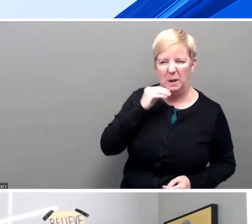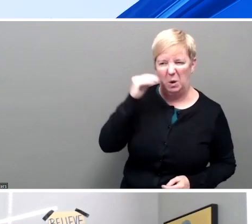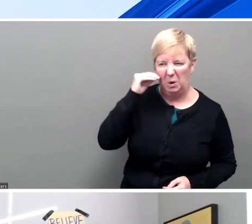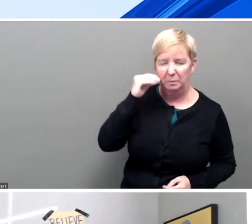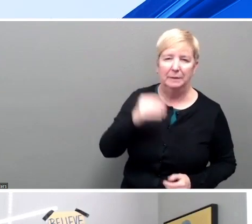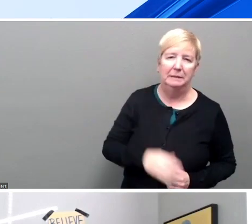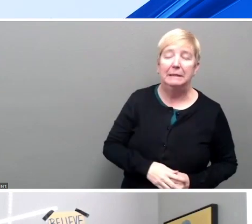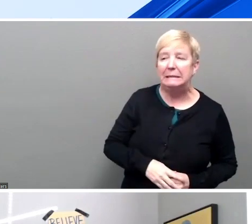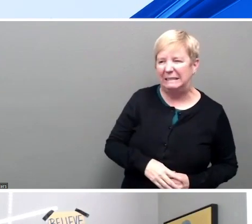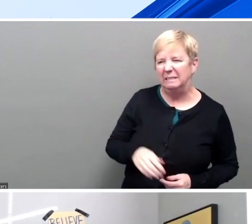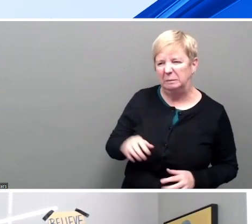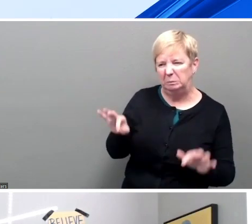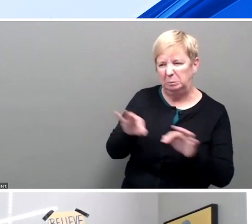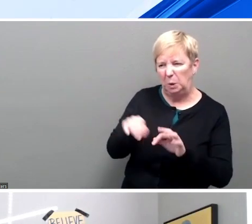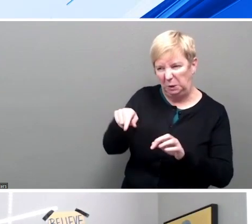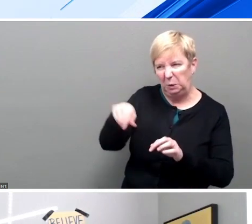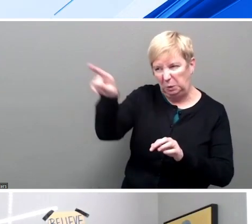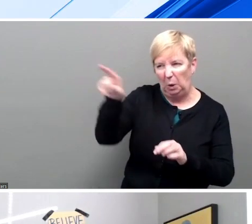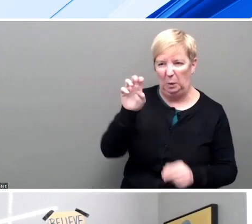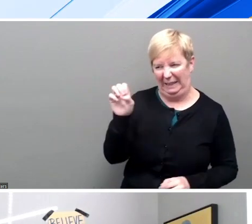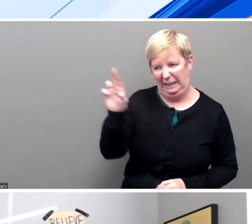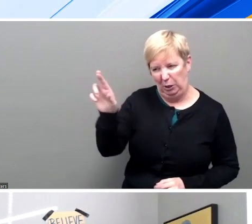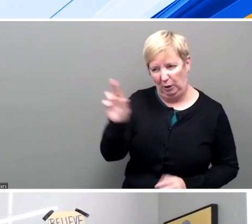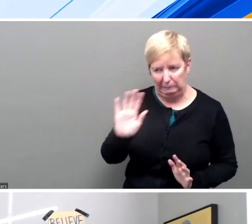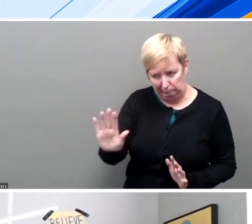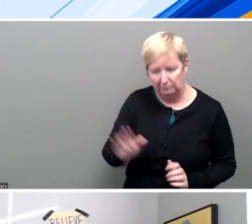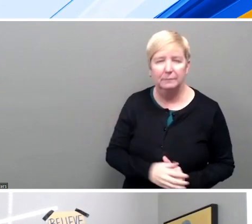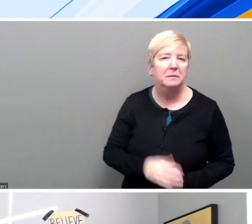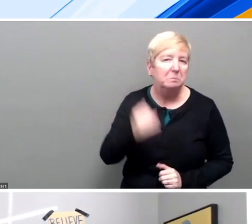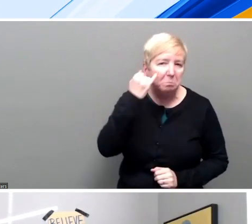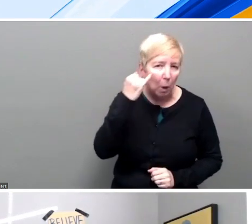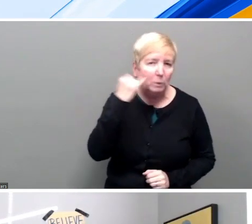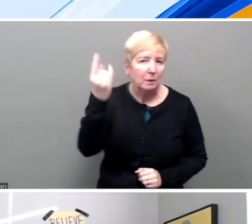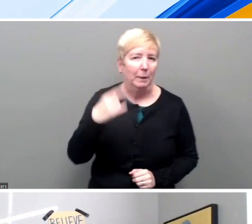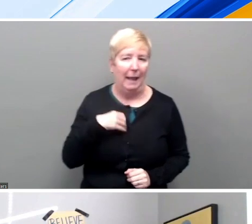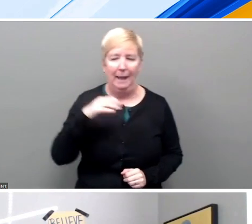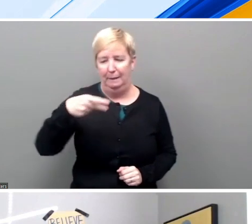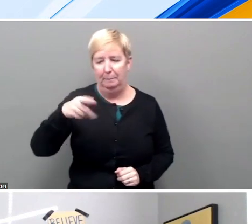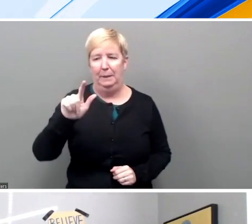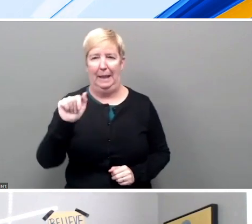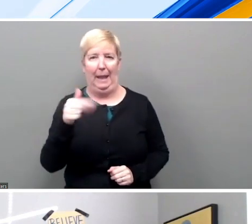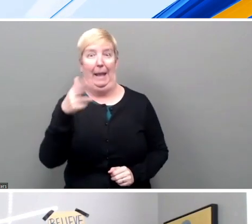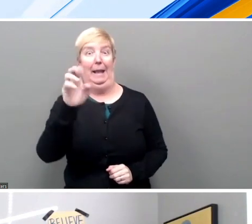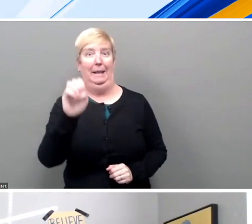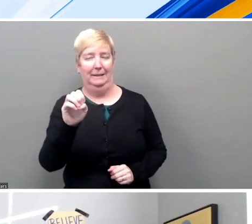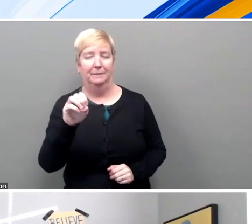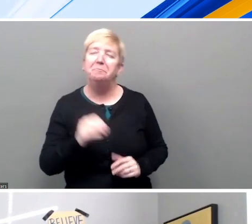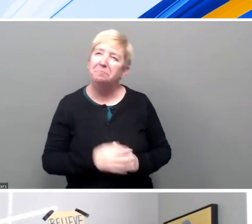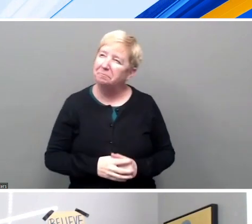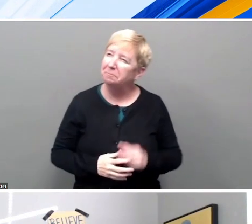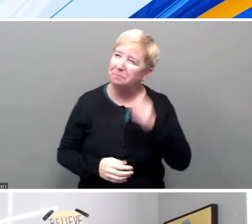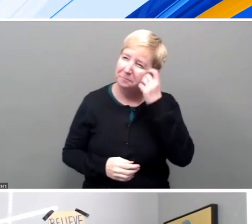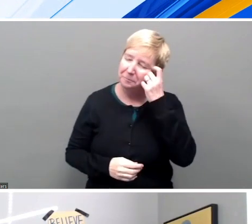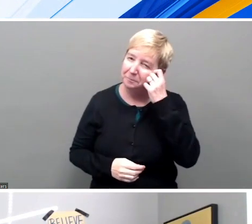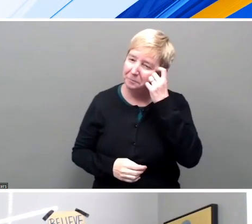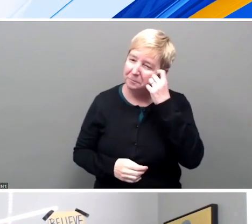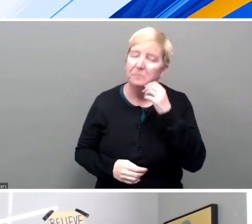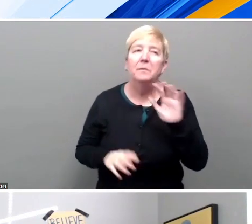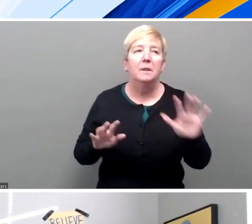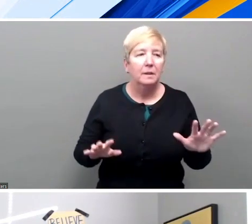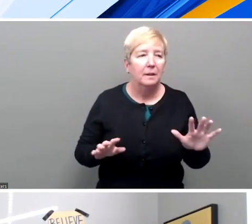the emergency room immediately. And so I think with an infectious disease, there are public